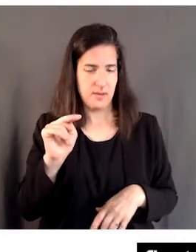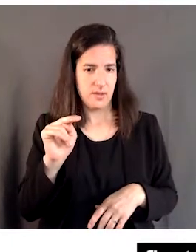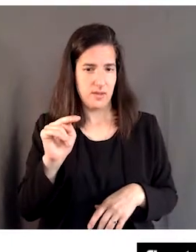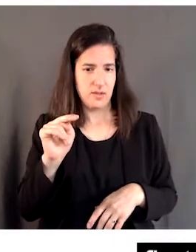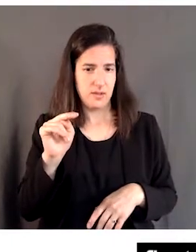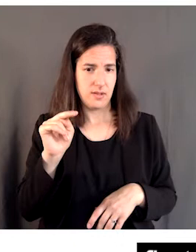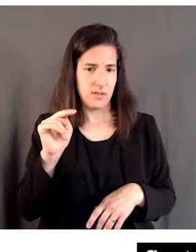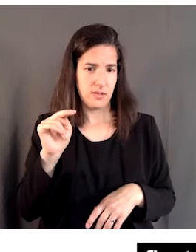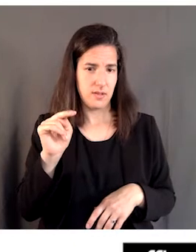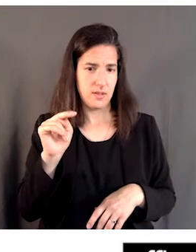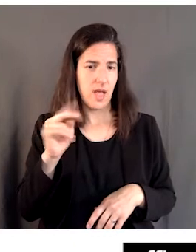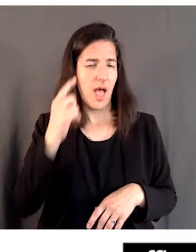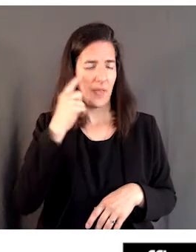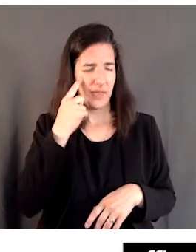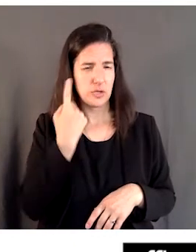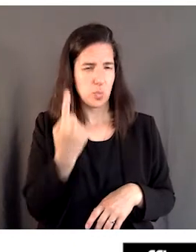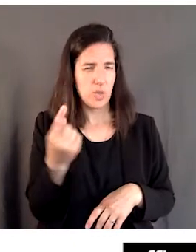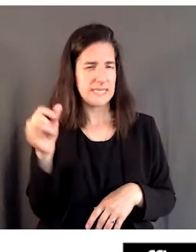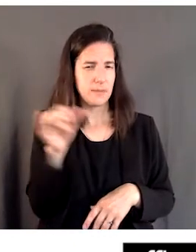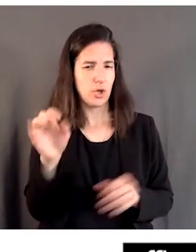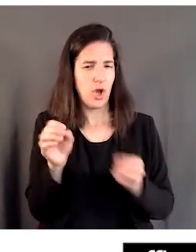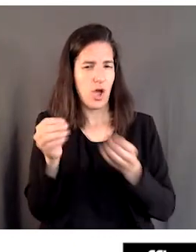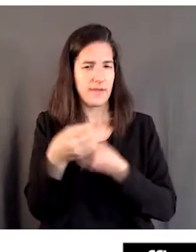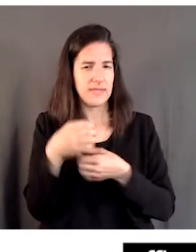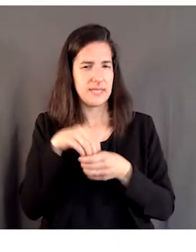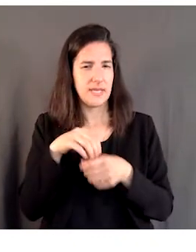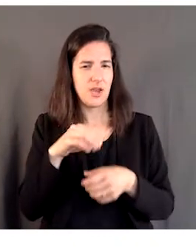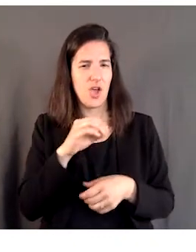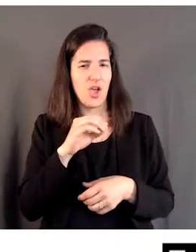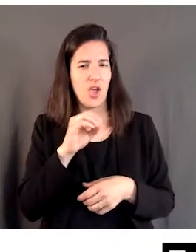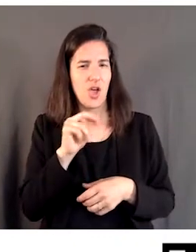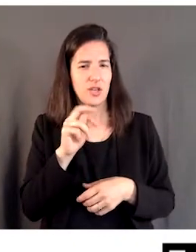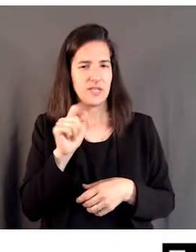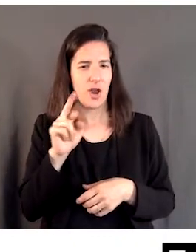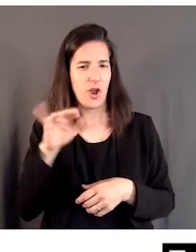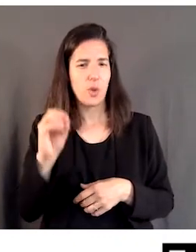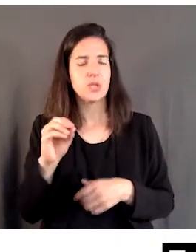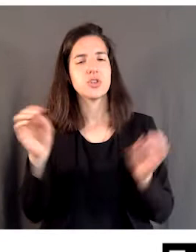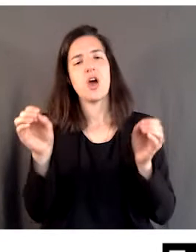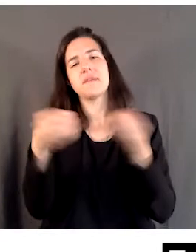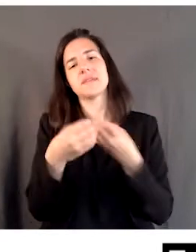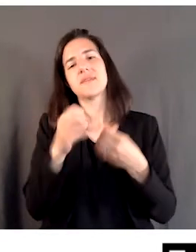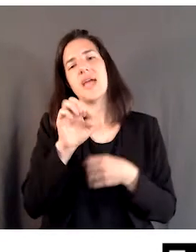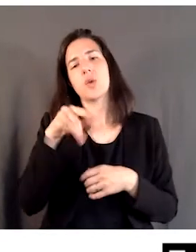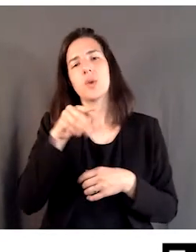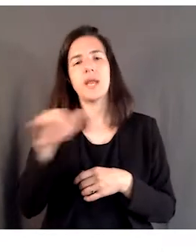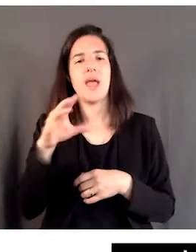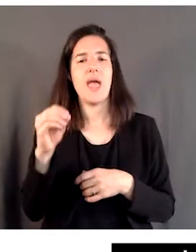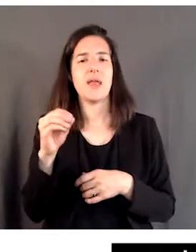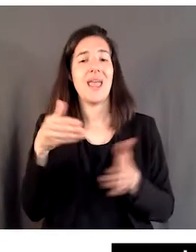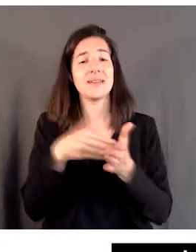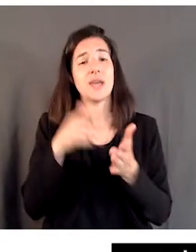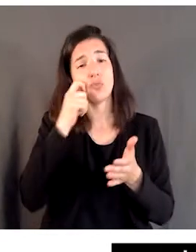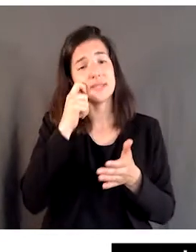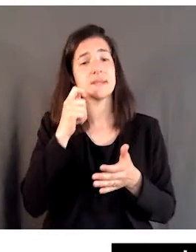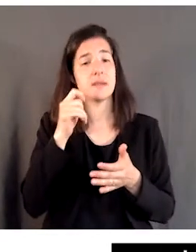Maybe there's only another sort of similar office, I think, somewhere in Ontario. And so, equity and anti-racism initiatives, very bold, speaks